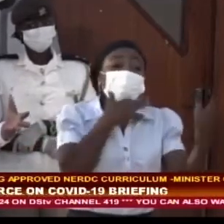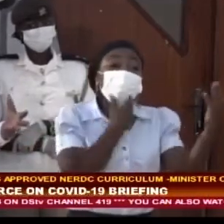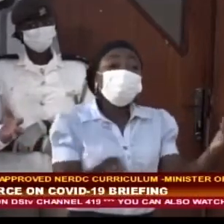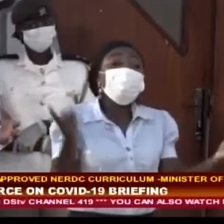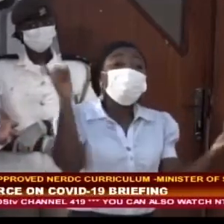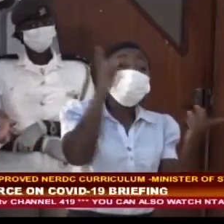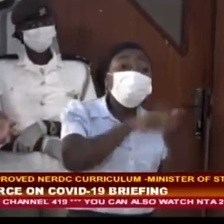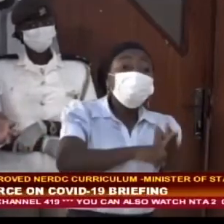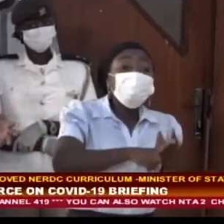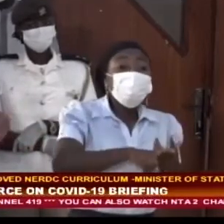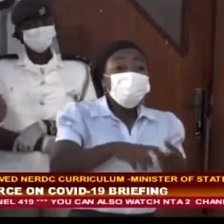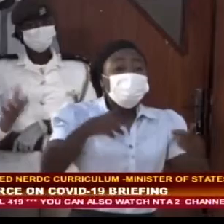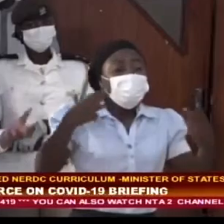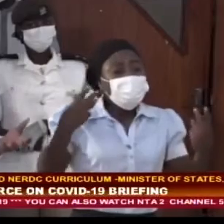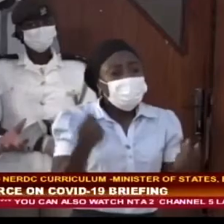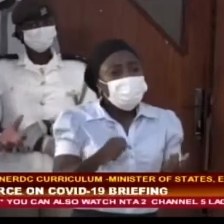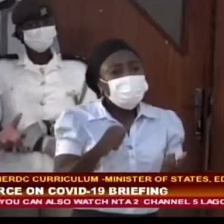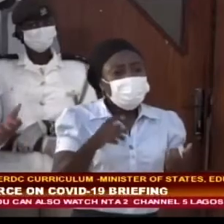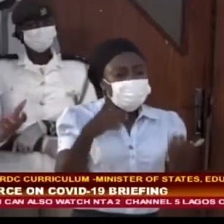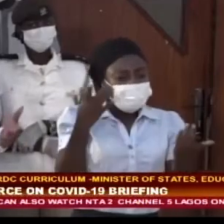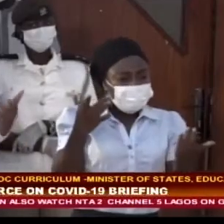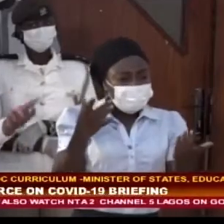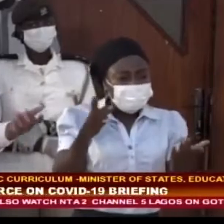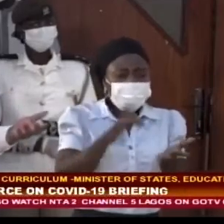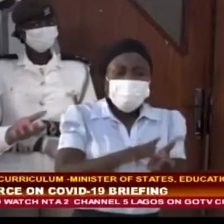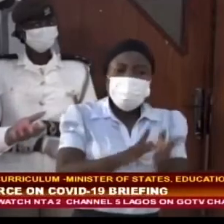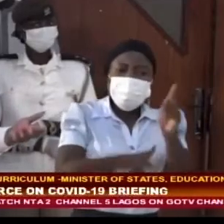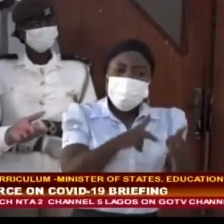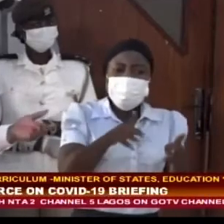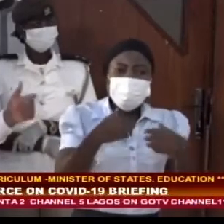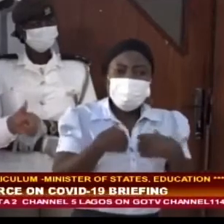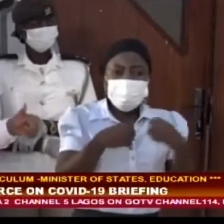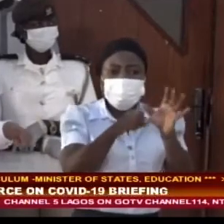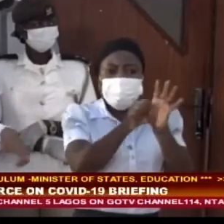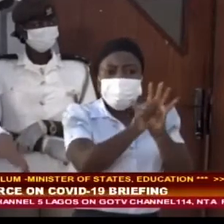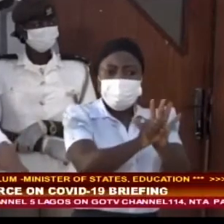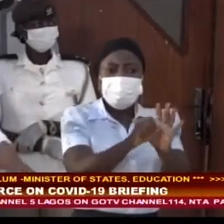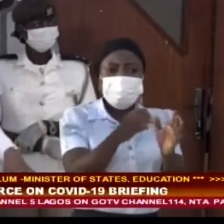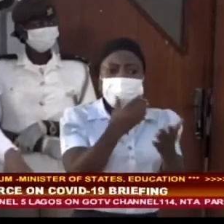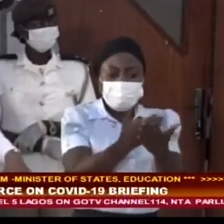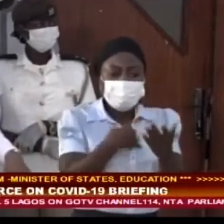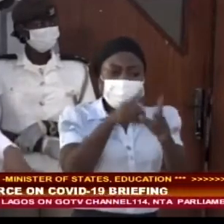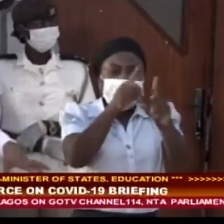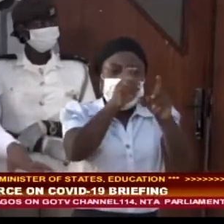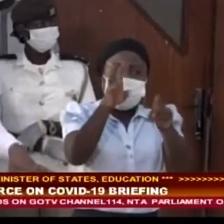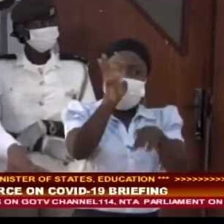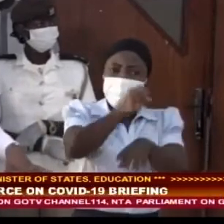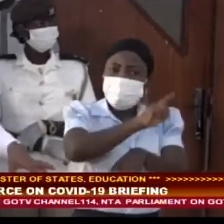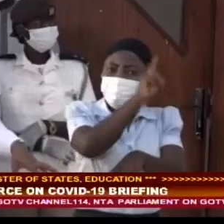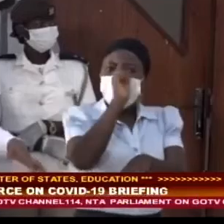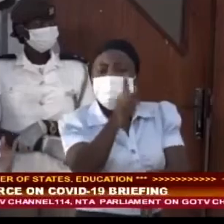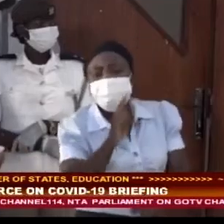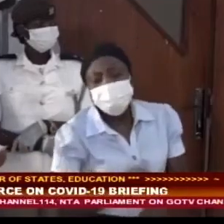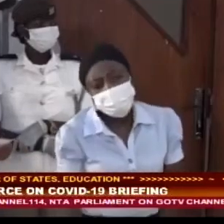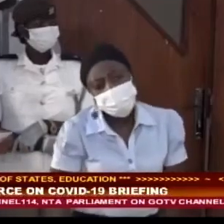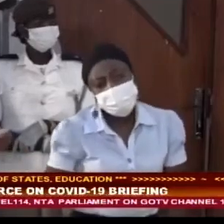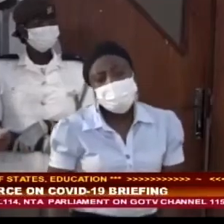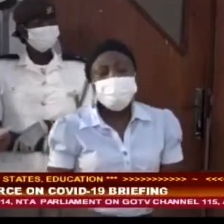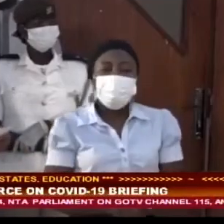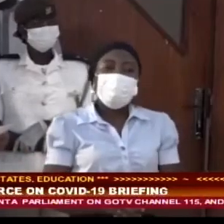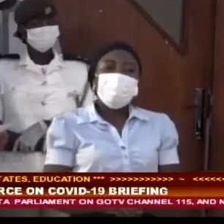medical personnel to have symptoms before we test them, those that are working on patients who are